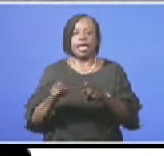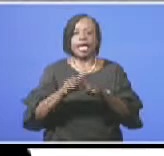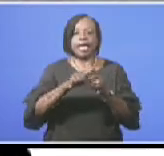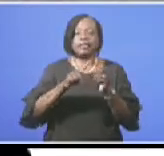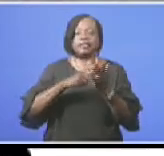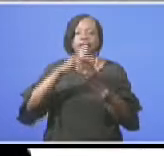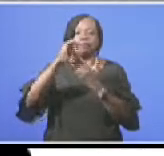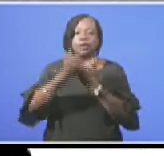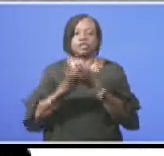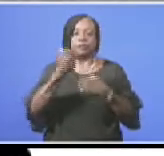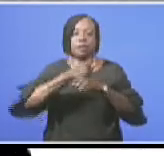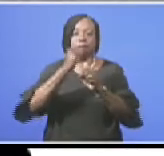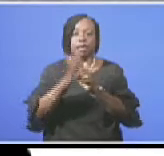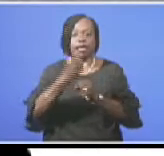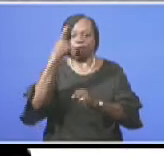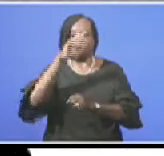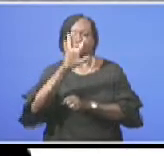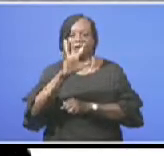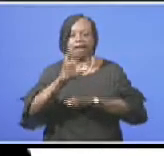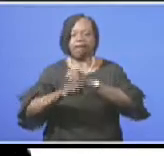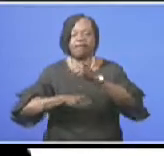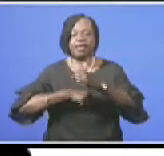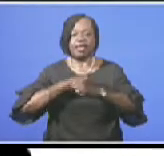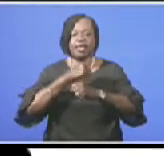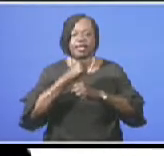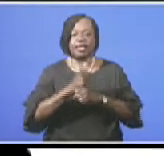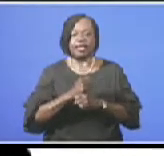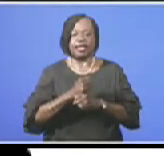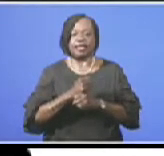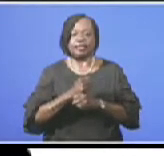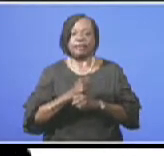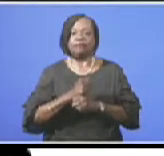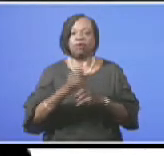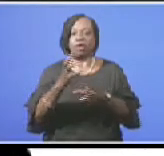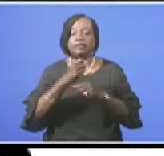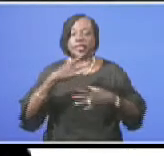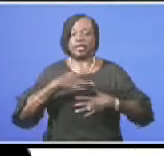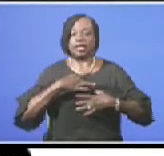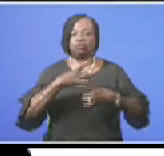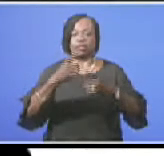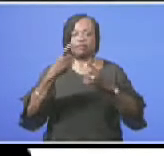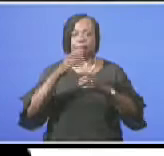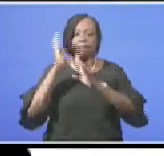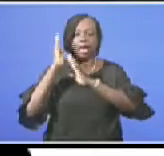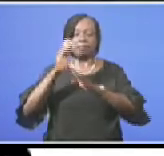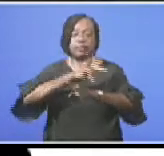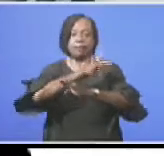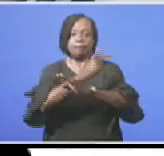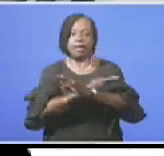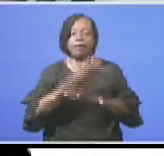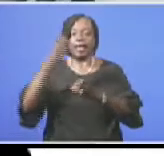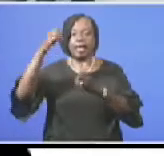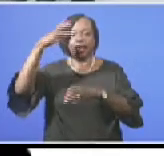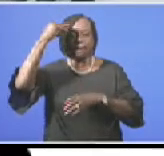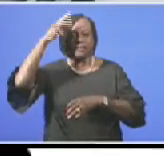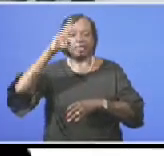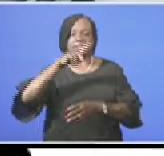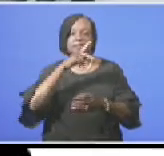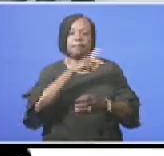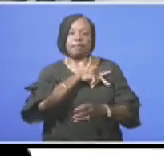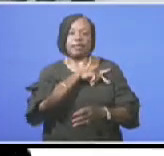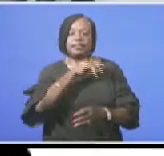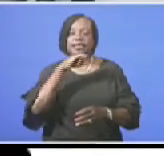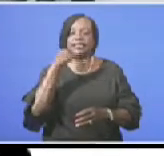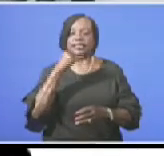has been in the making for some 5 years and has garnered significant interest from Bahamas Power and Light, Minister Pintar believes the potential to